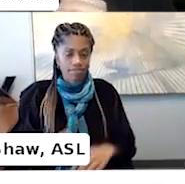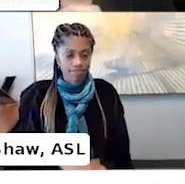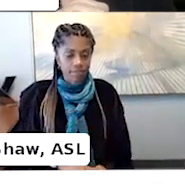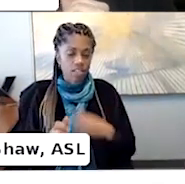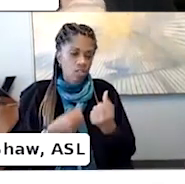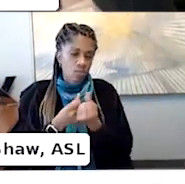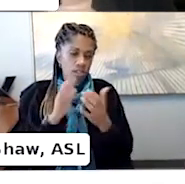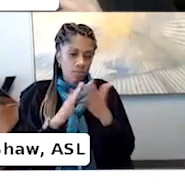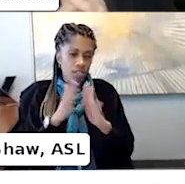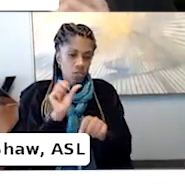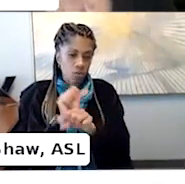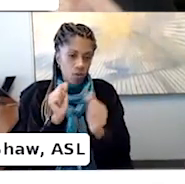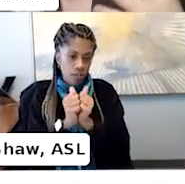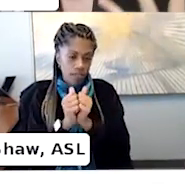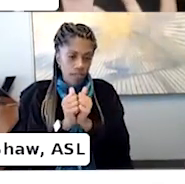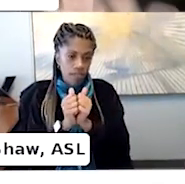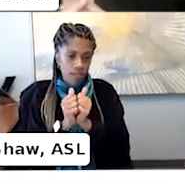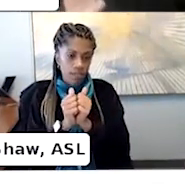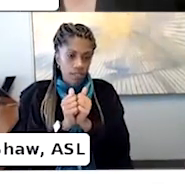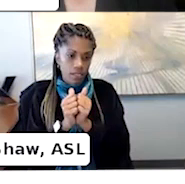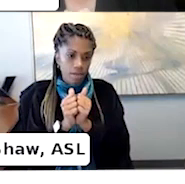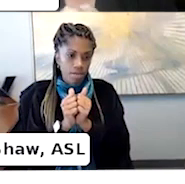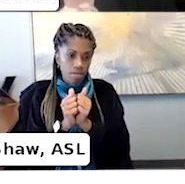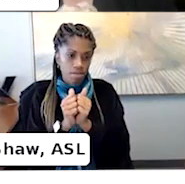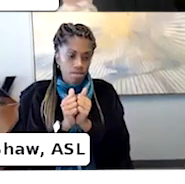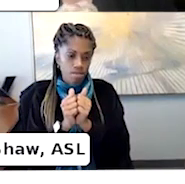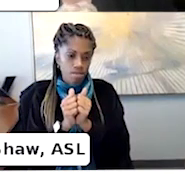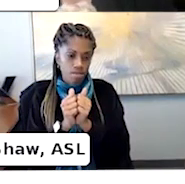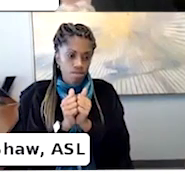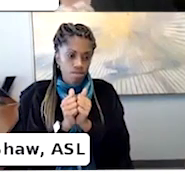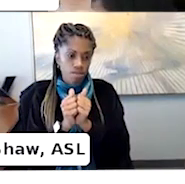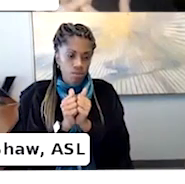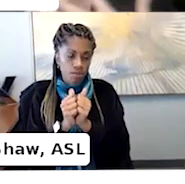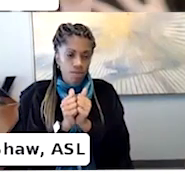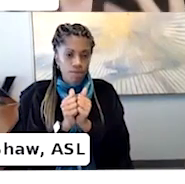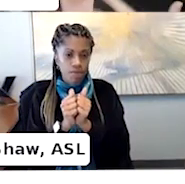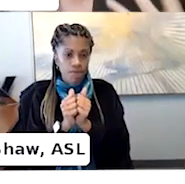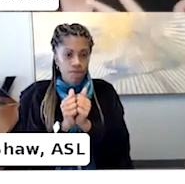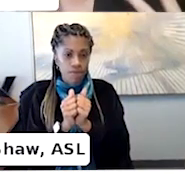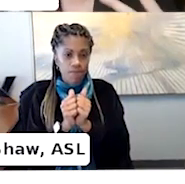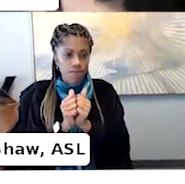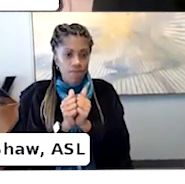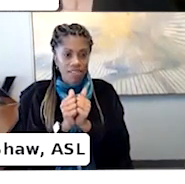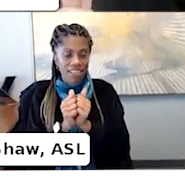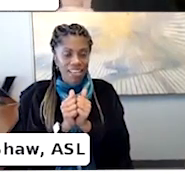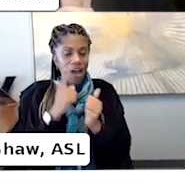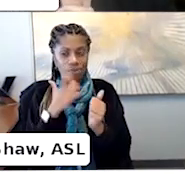as well. Any final, before we move into office hour? I wish I could just stay with you all